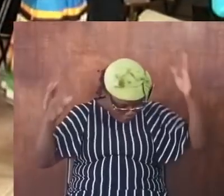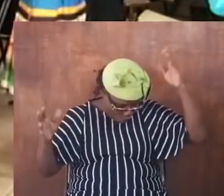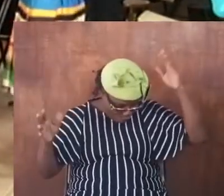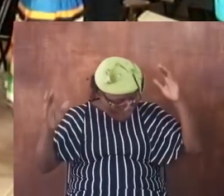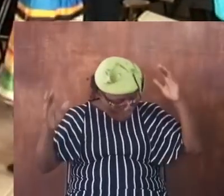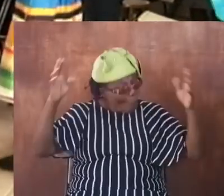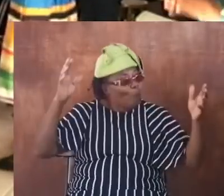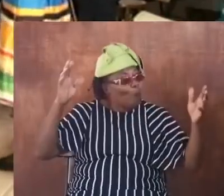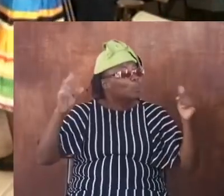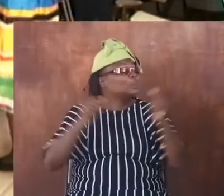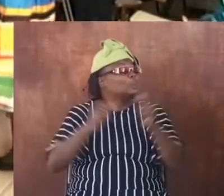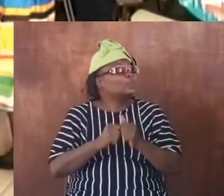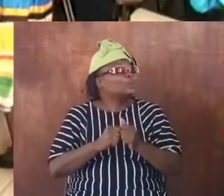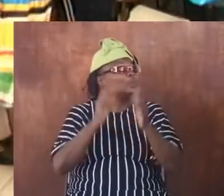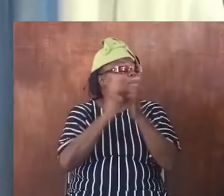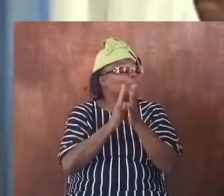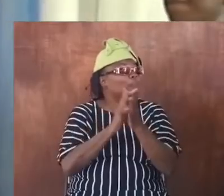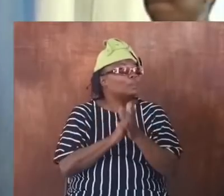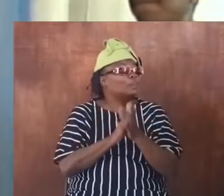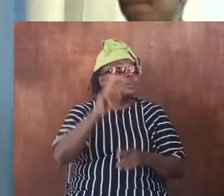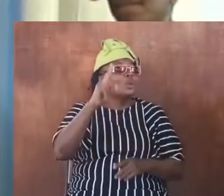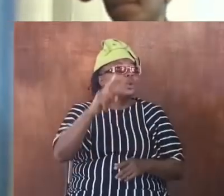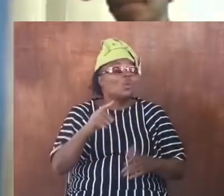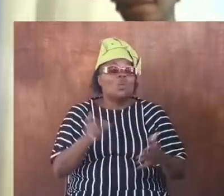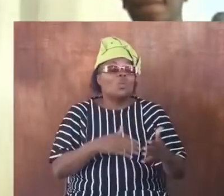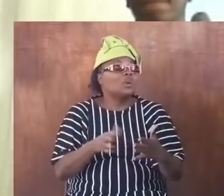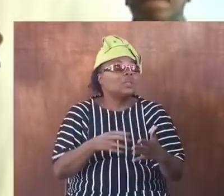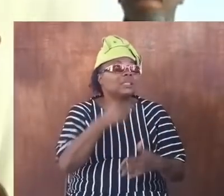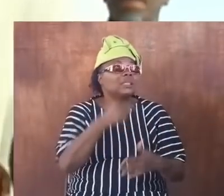You know, one sad man,